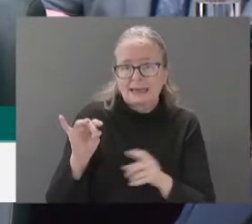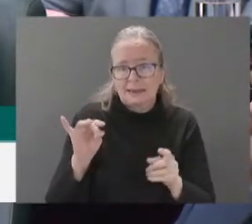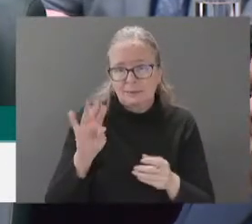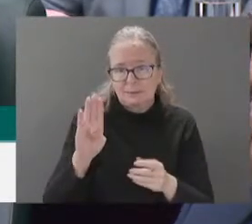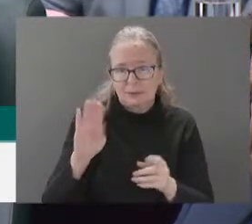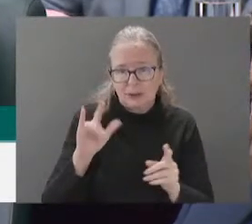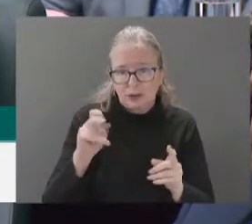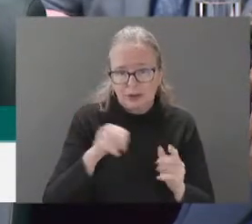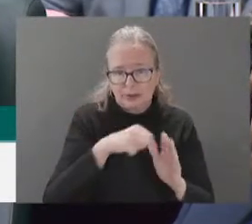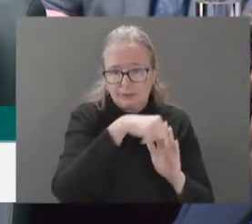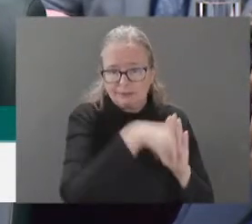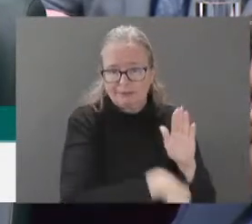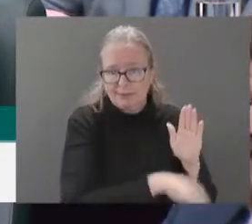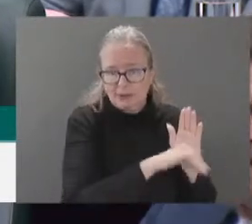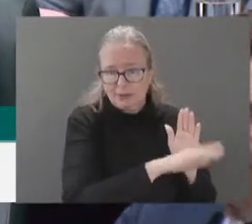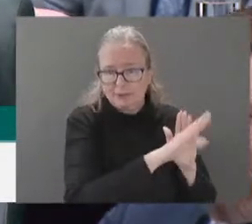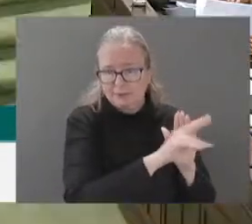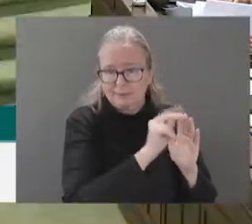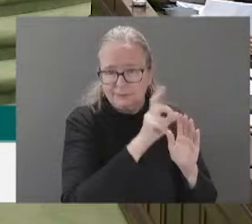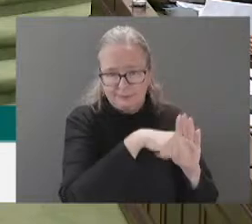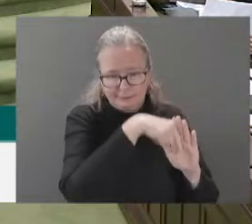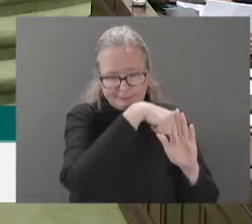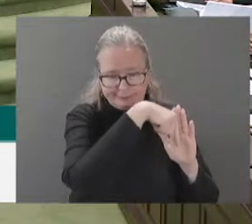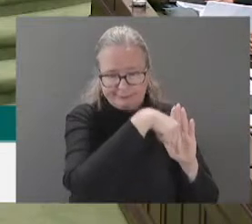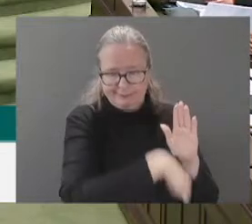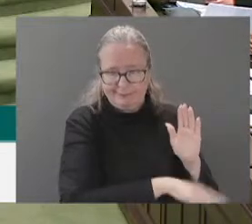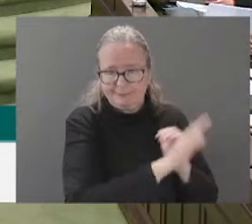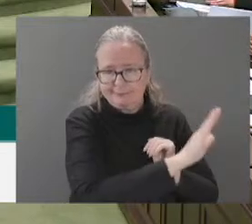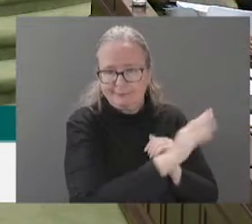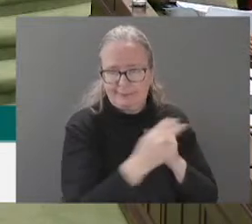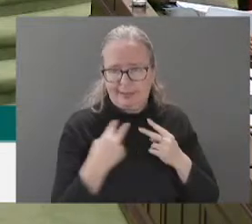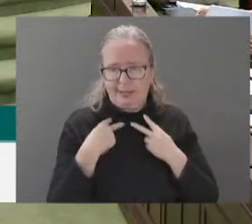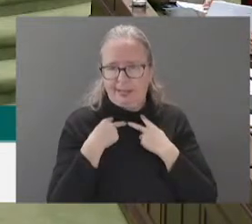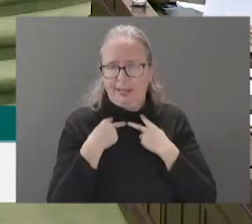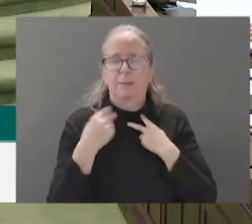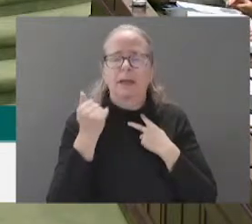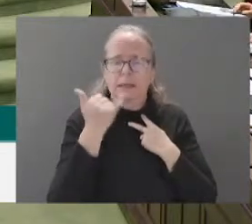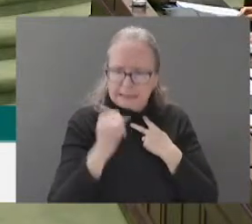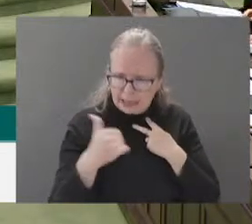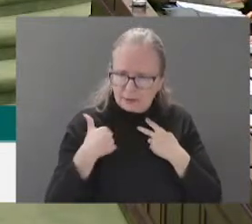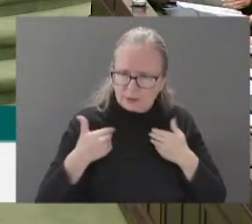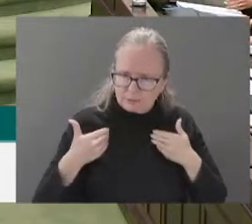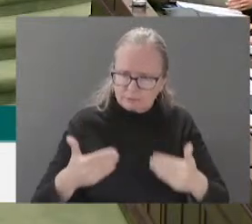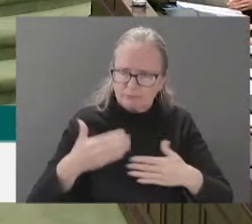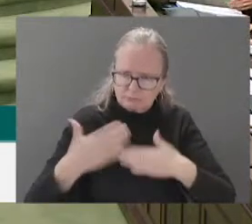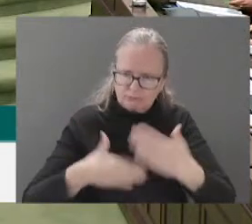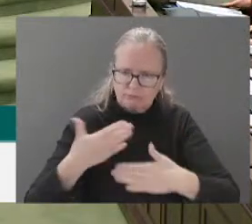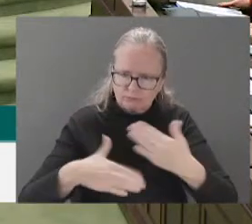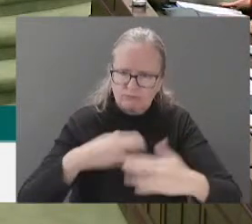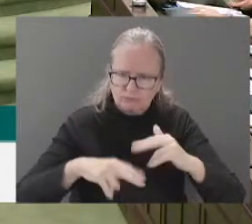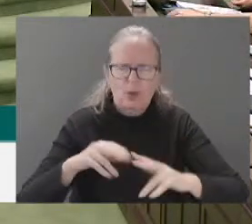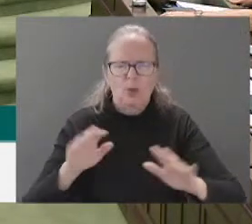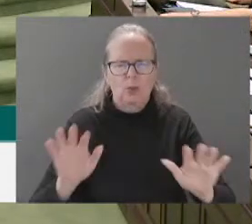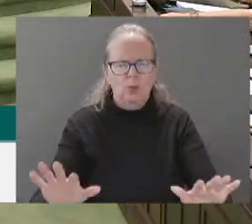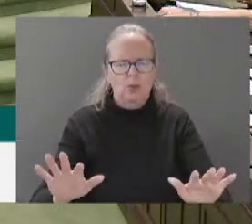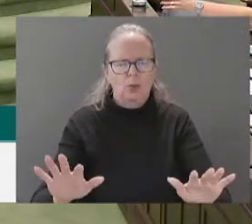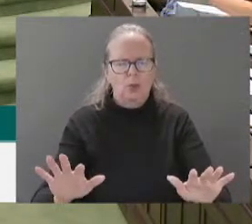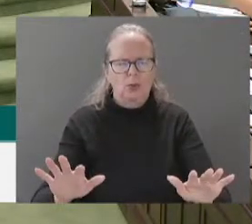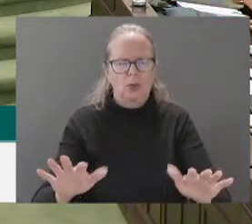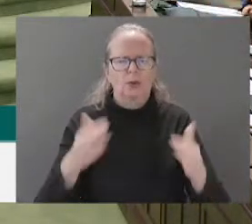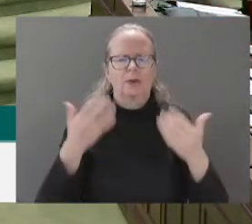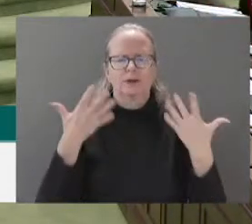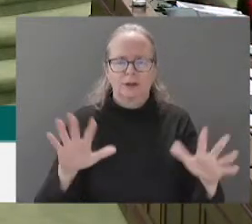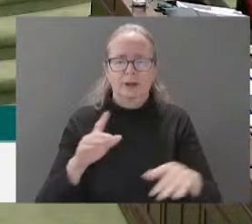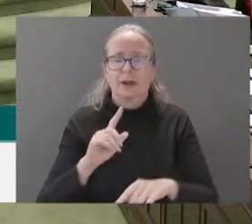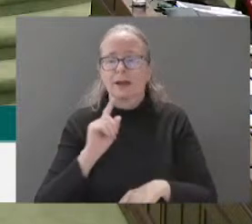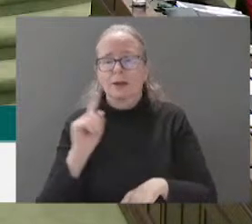building important projects cross his propit oh order order order this concludes the time allotted for oral question period in